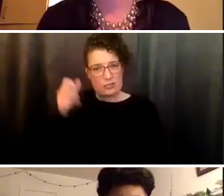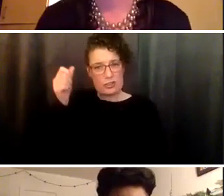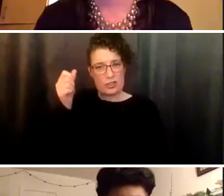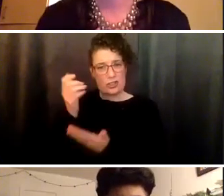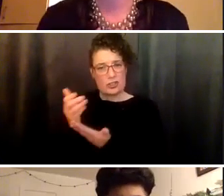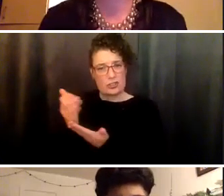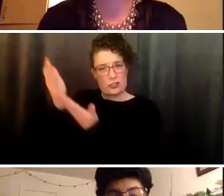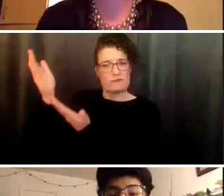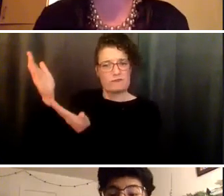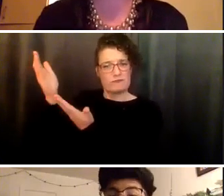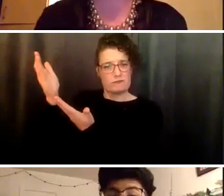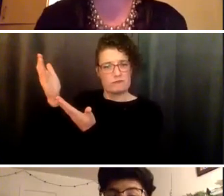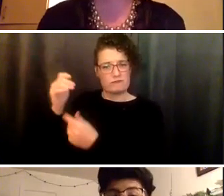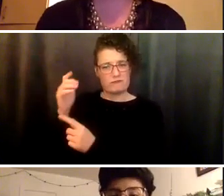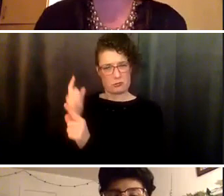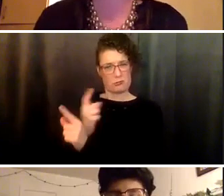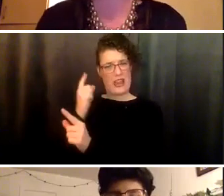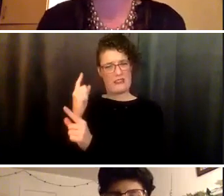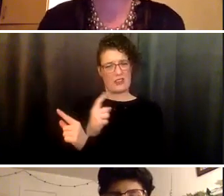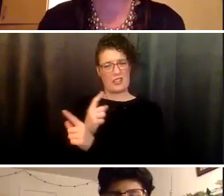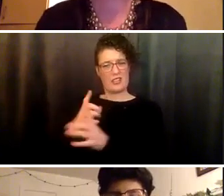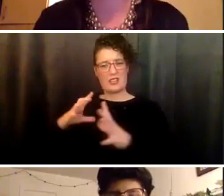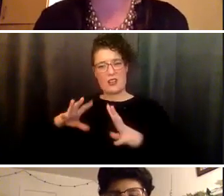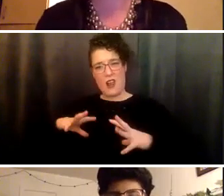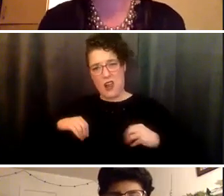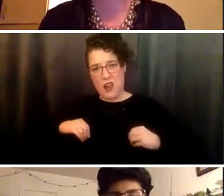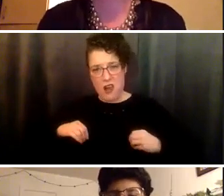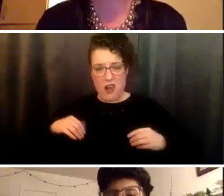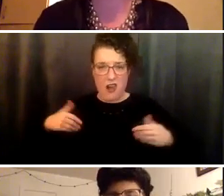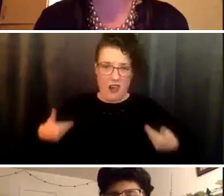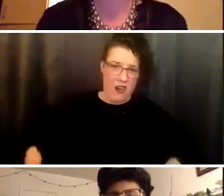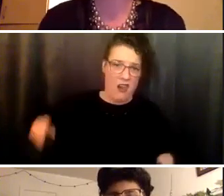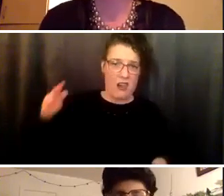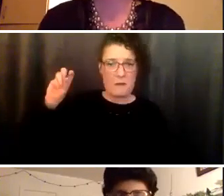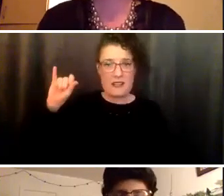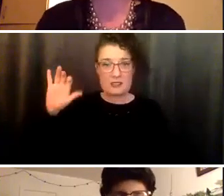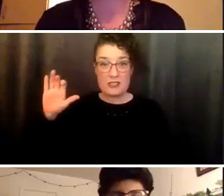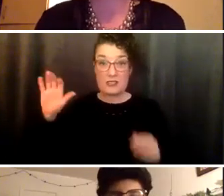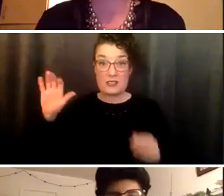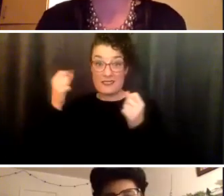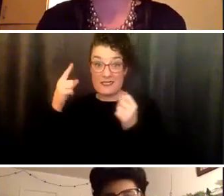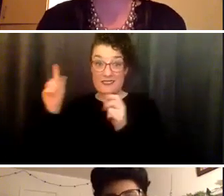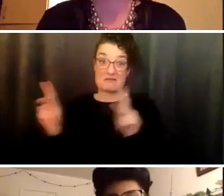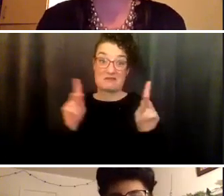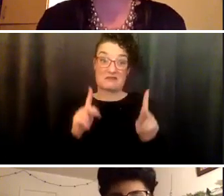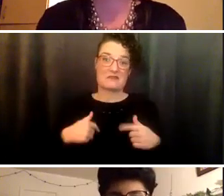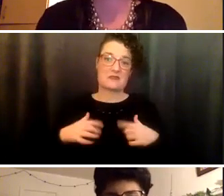as, you know, rightfully settled into her masculinity, as I have also settled into mine.